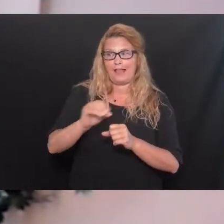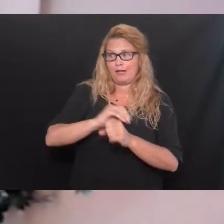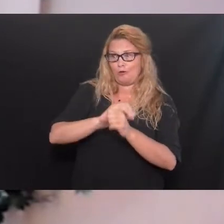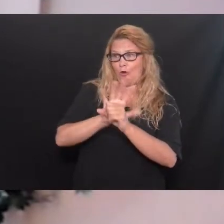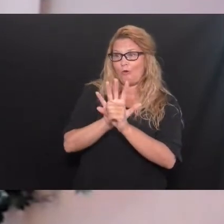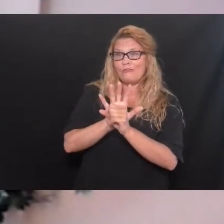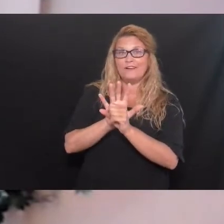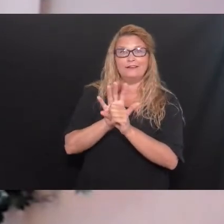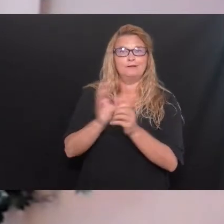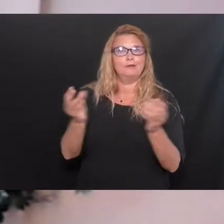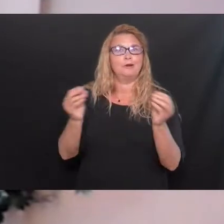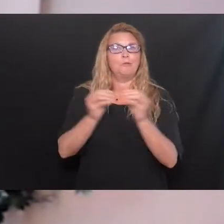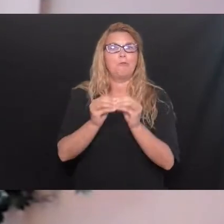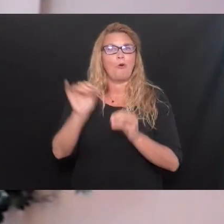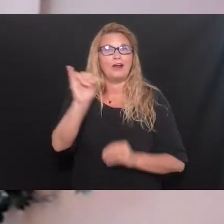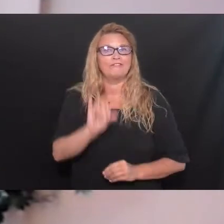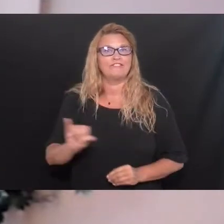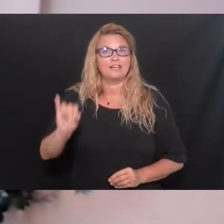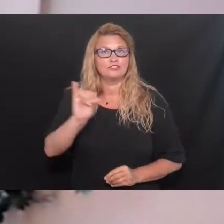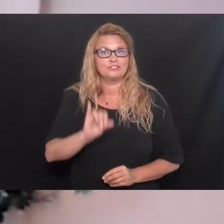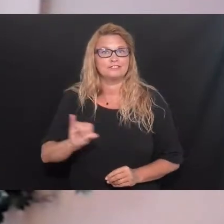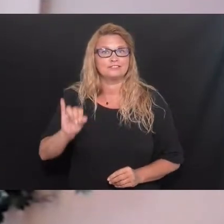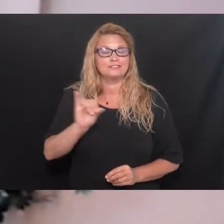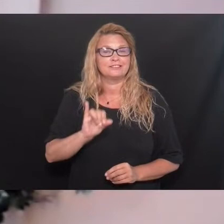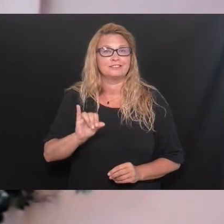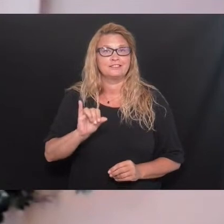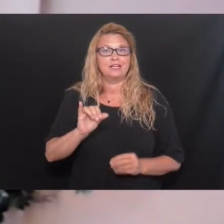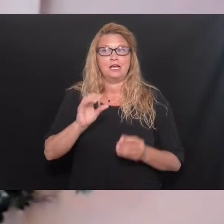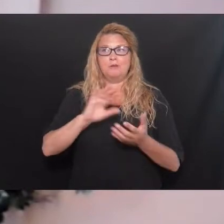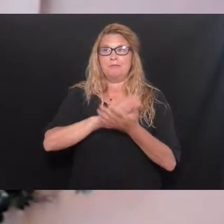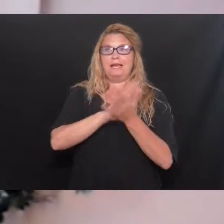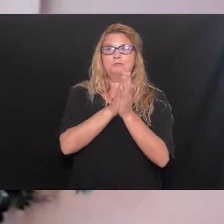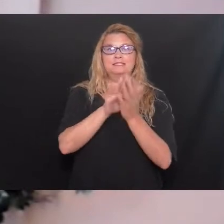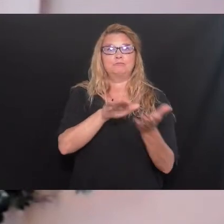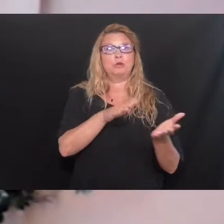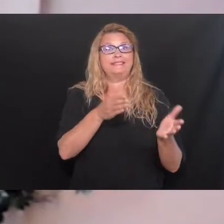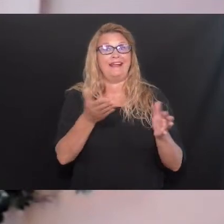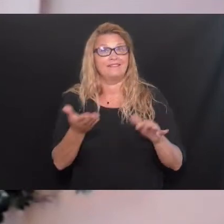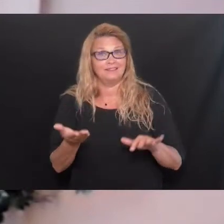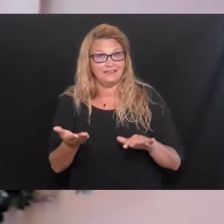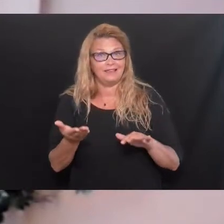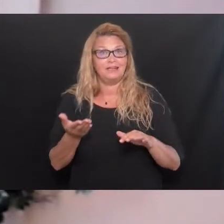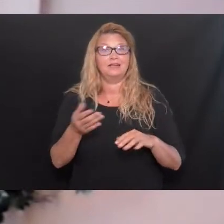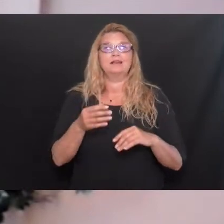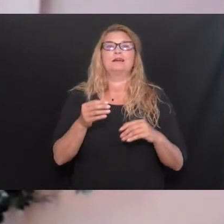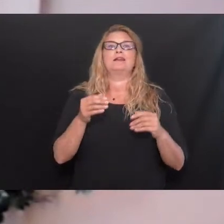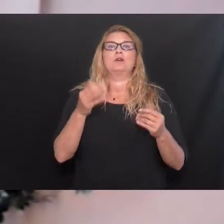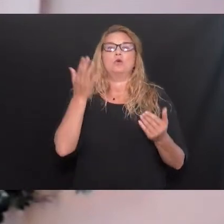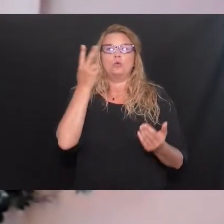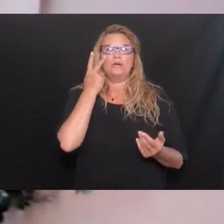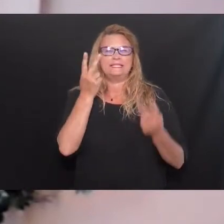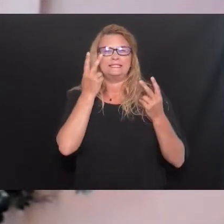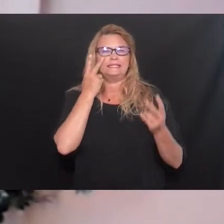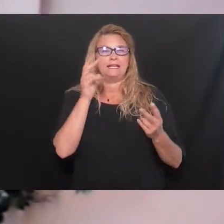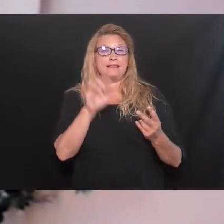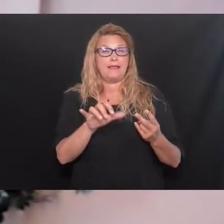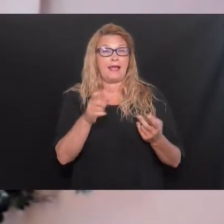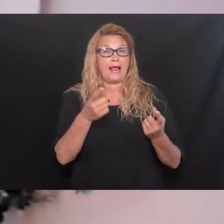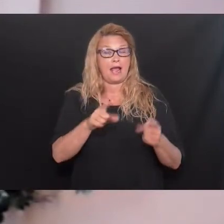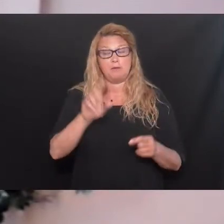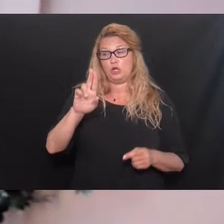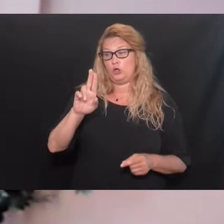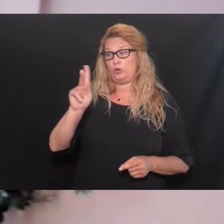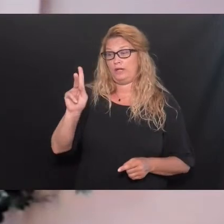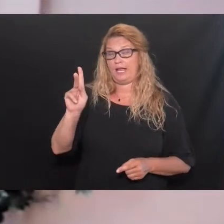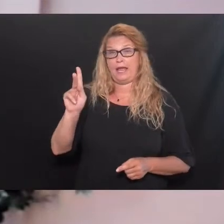make the virus more infectious, to make the virus more deadly. And we know that the UK variant was about 40%